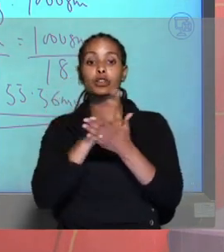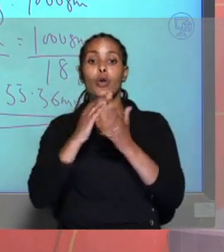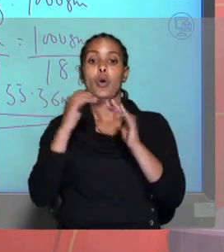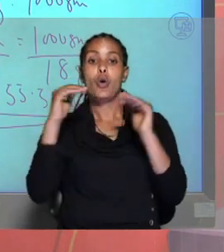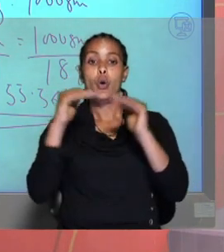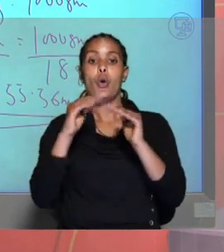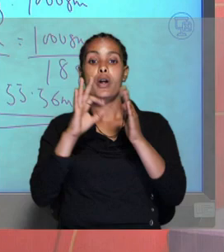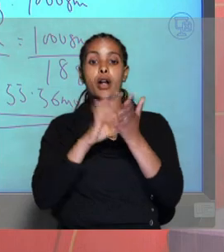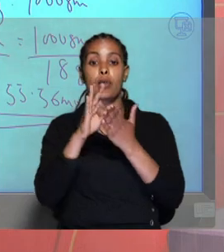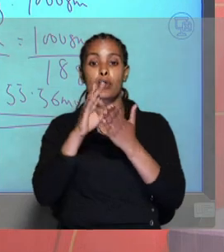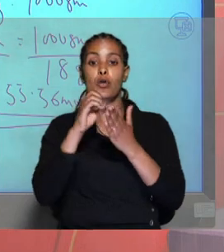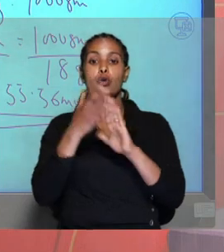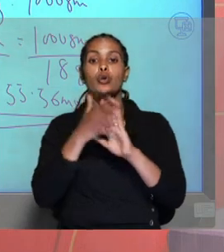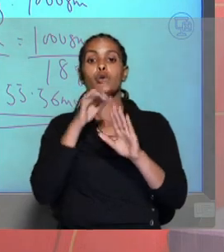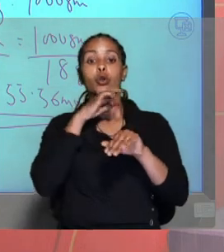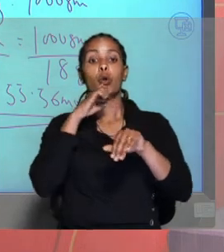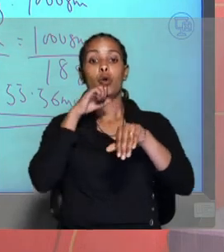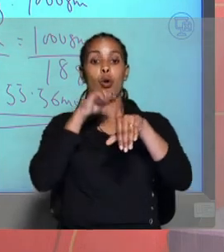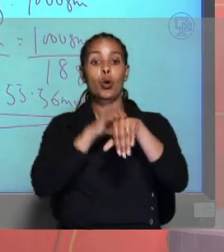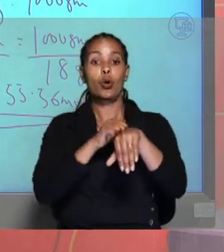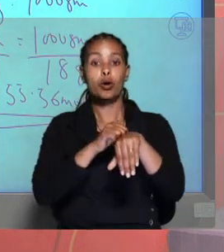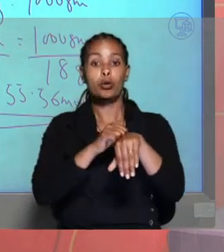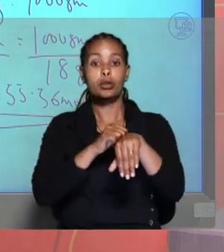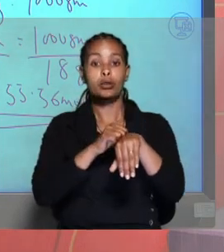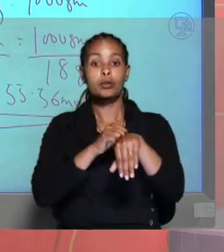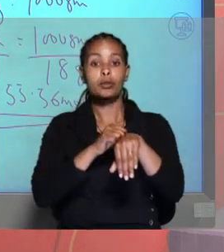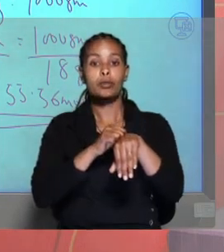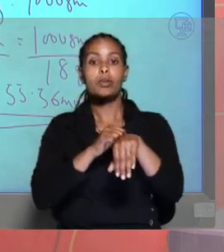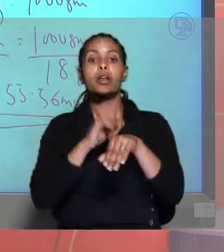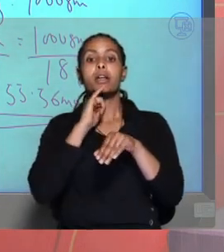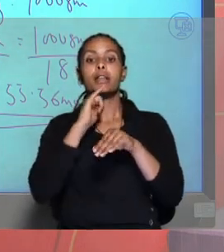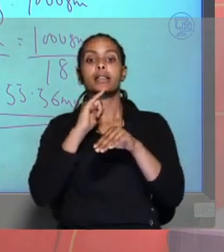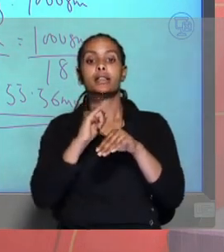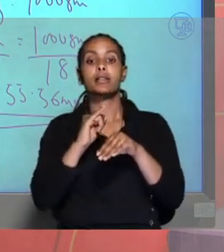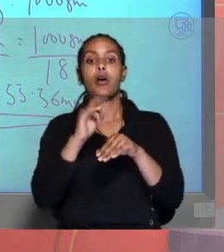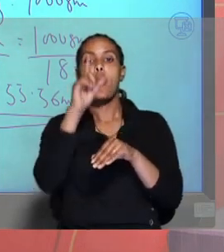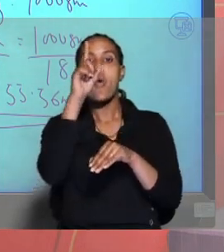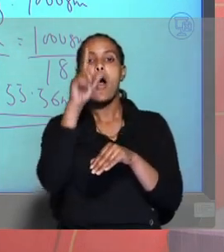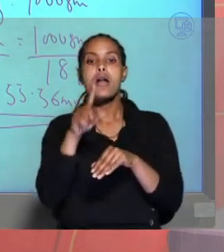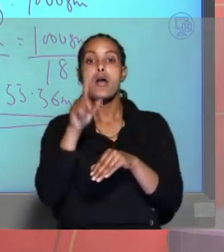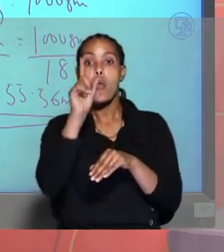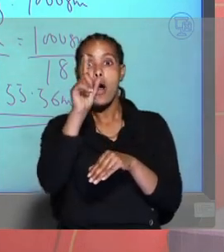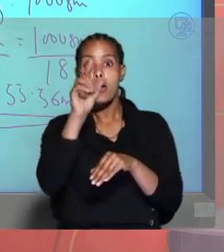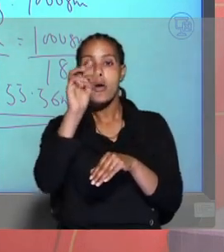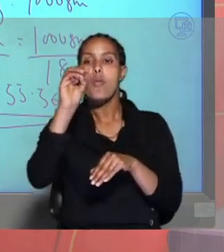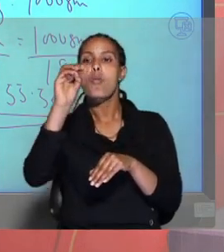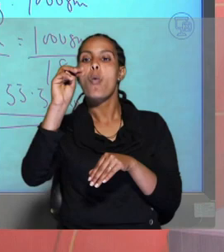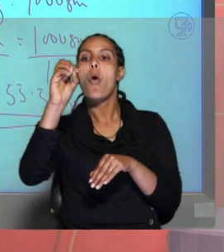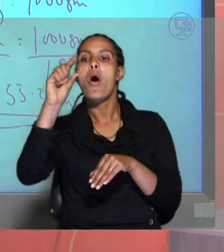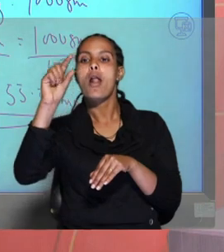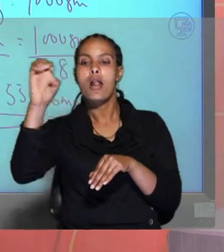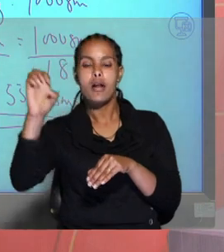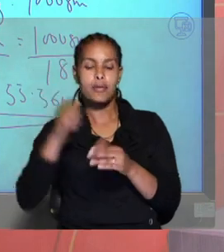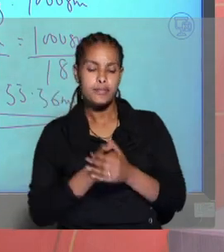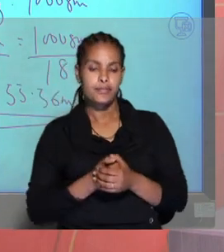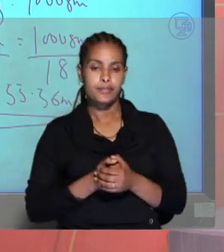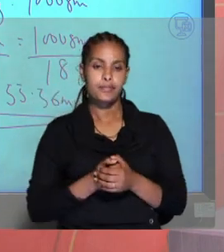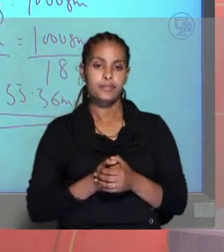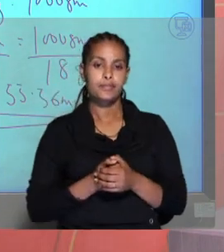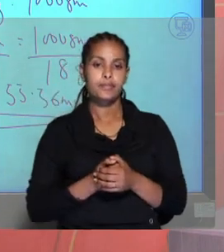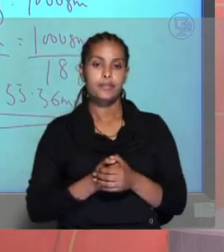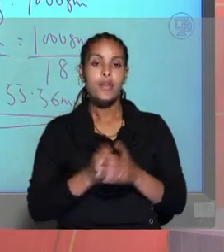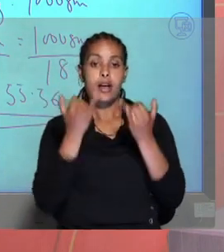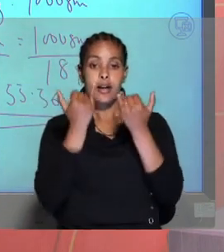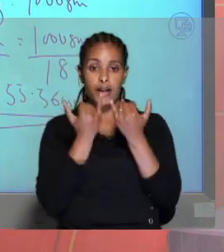equal number of mole of solute. Number of mole of solute is 1 mole. 1 mole. 1